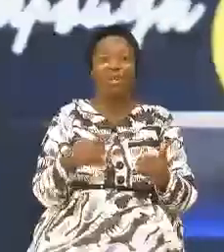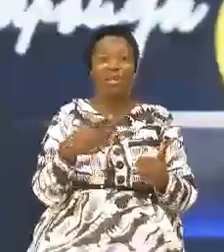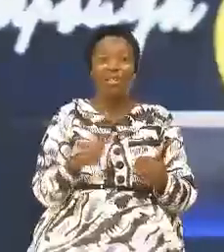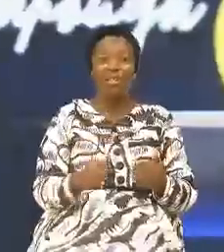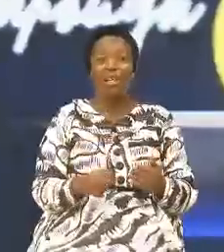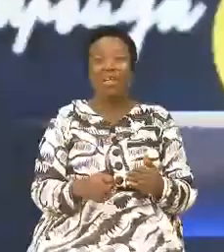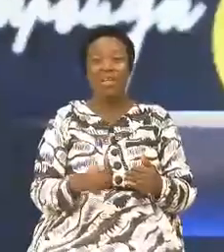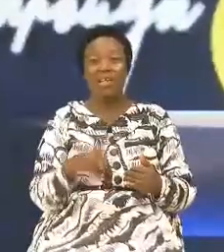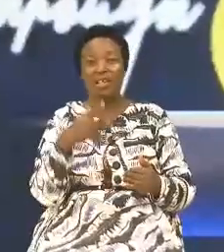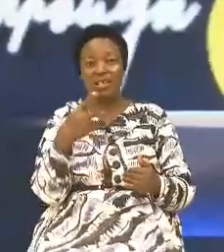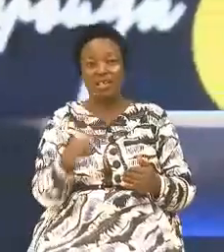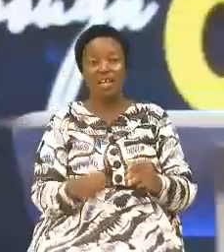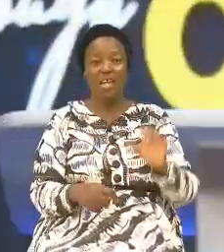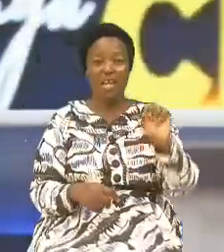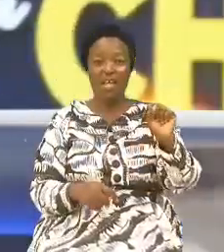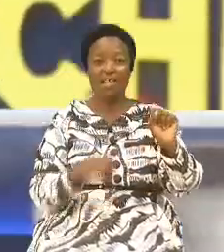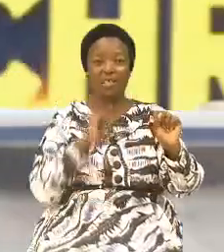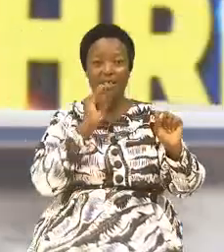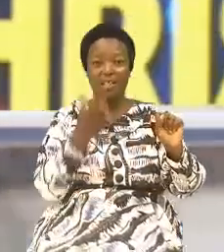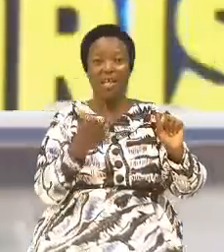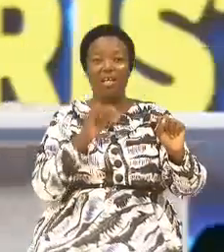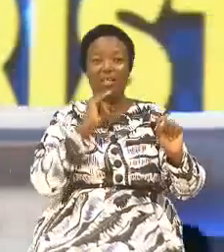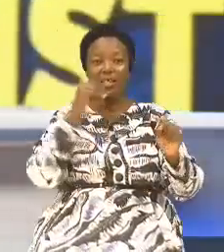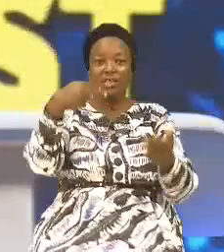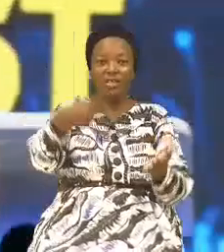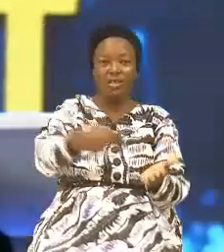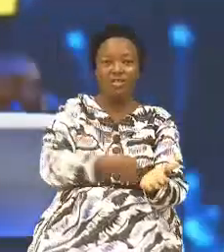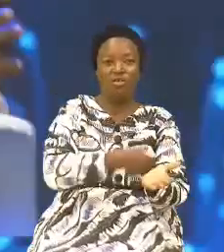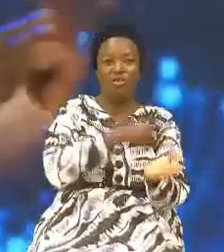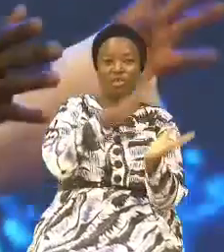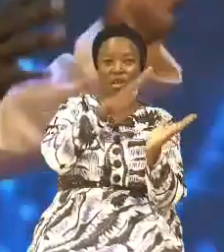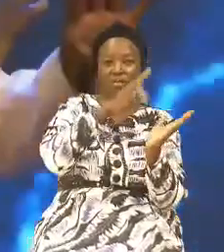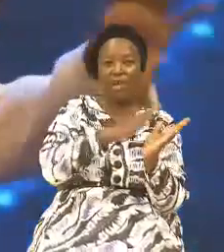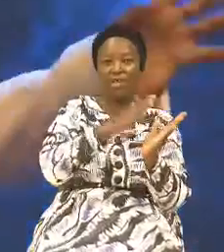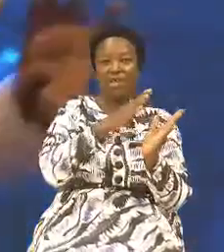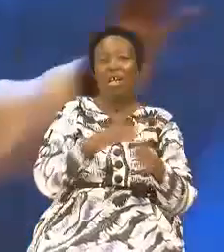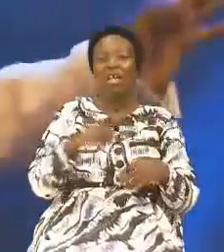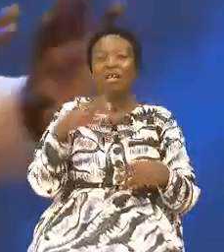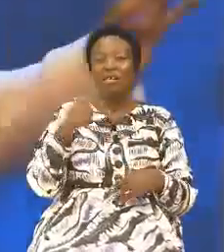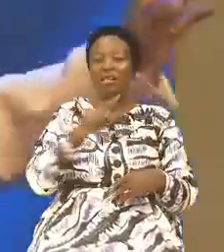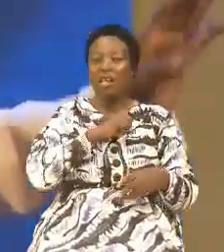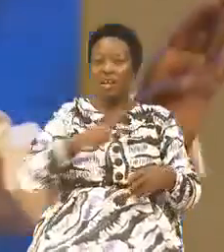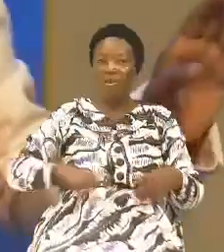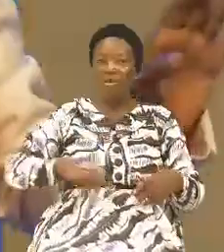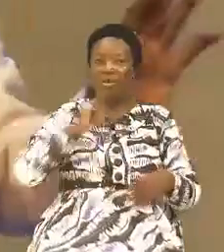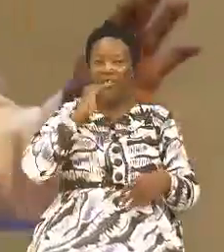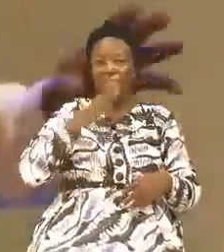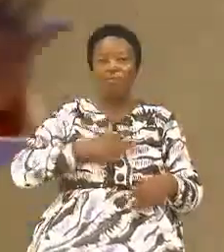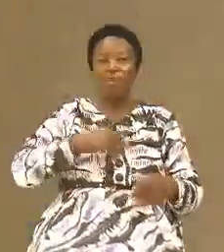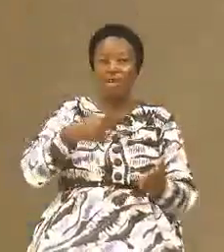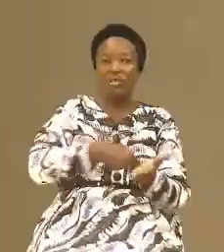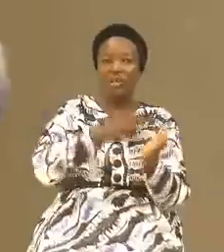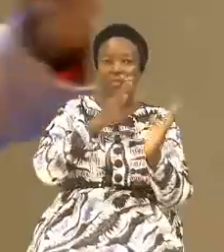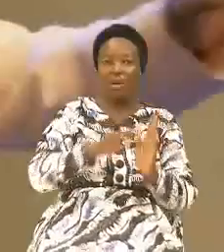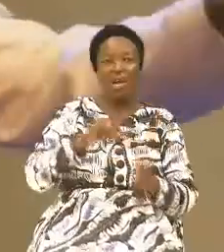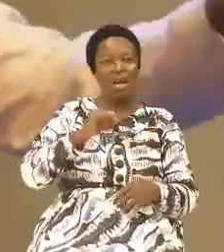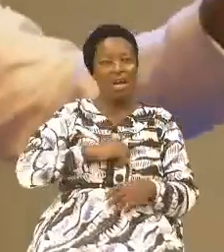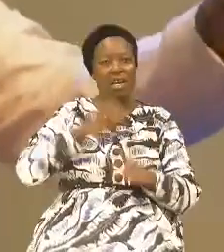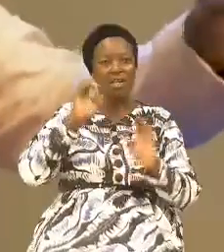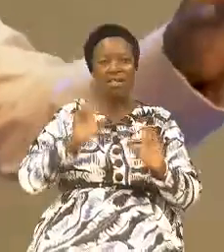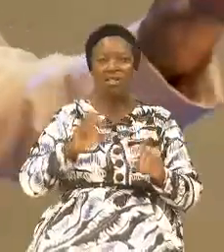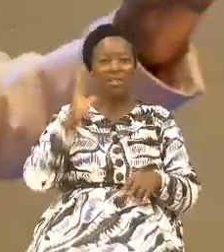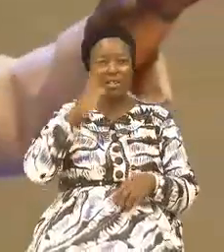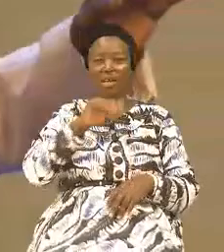is shepherd. The Lord is my shepherd, I shall not want. There's no lack